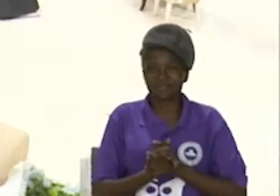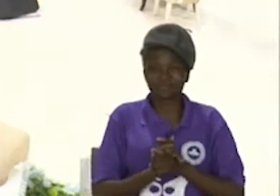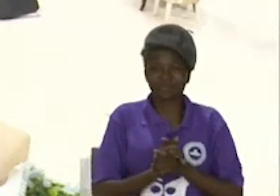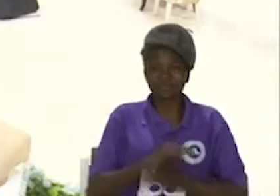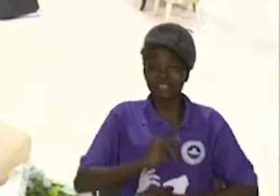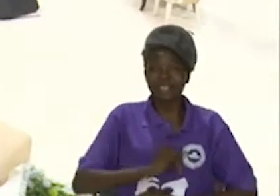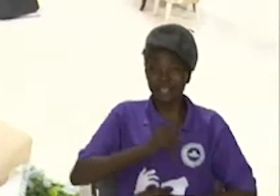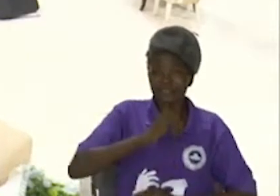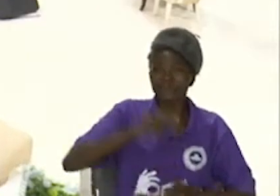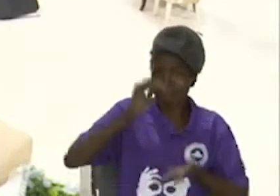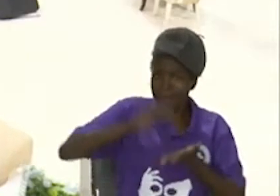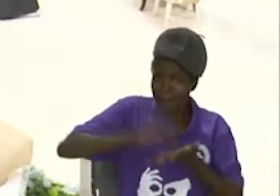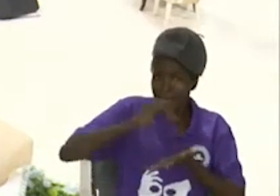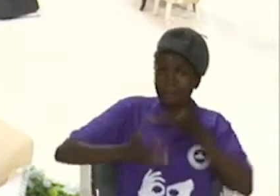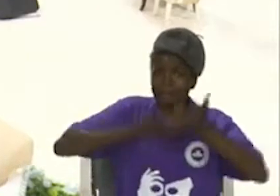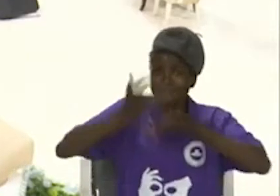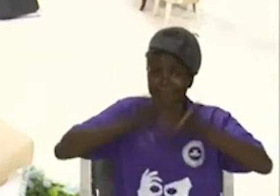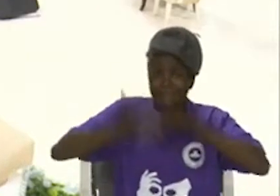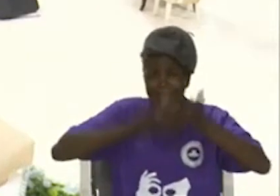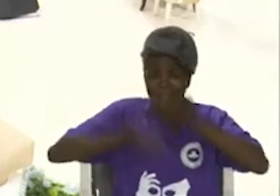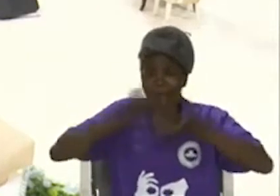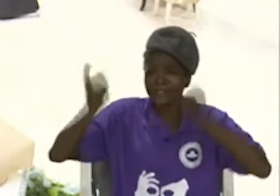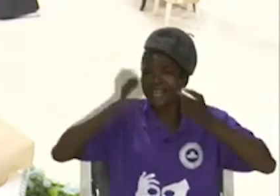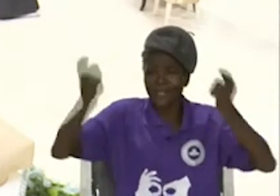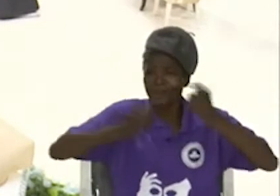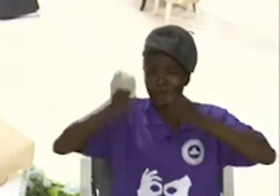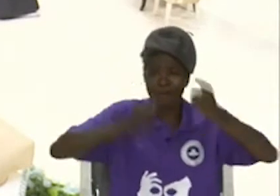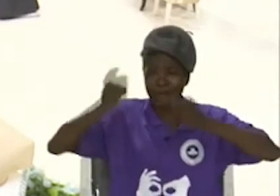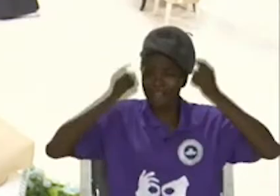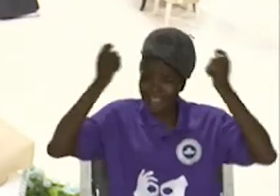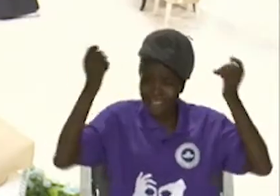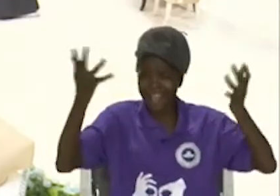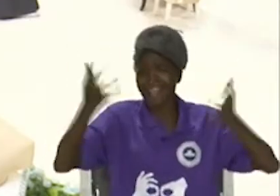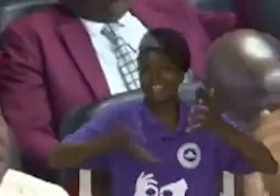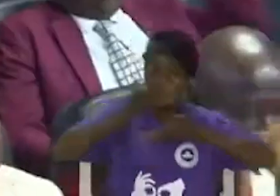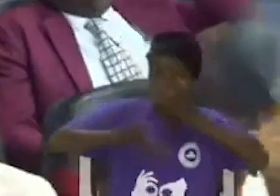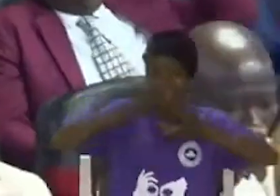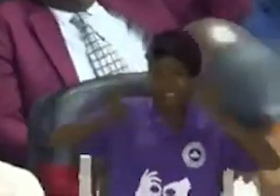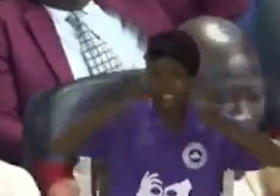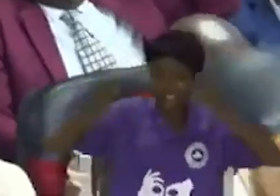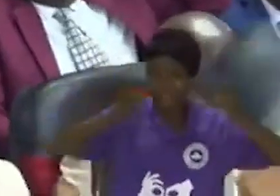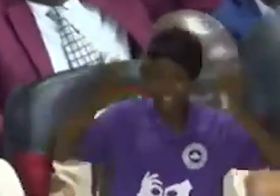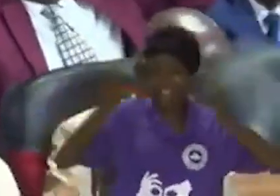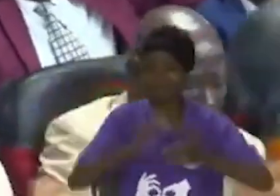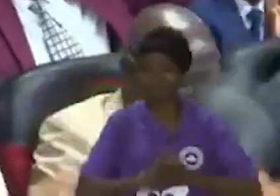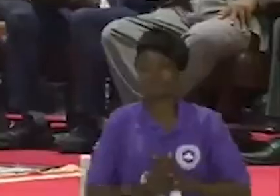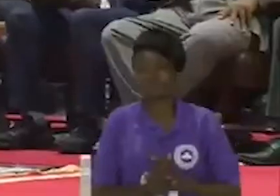Surely you can do better. Children of God, shout a bigger hallelujah.